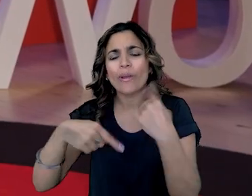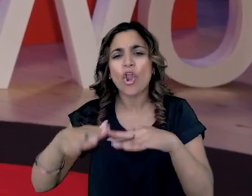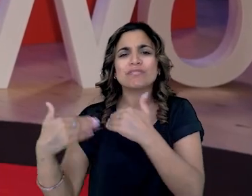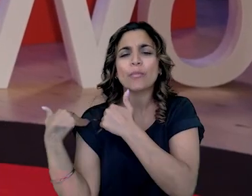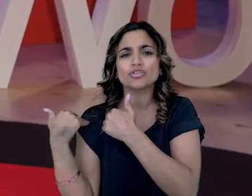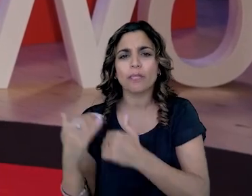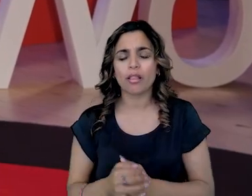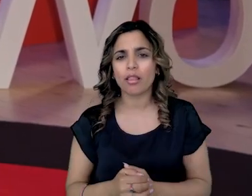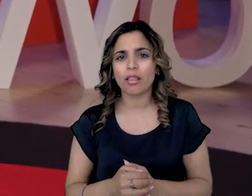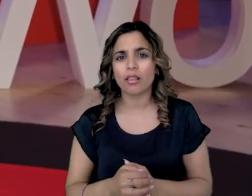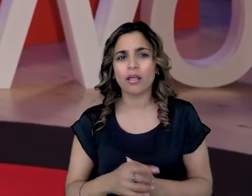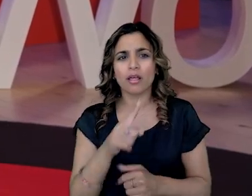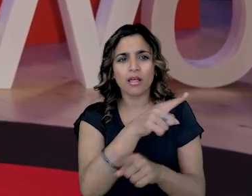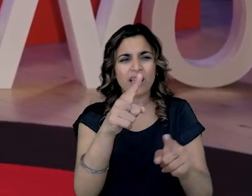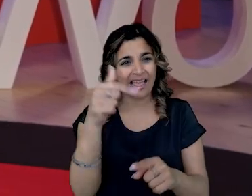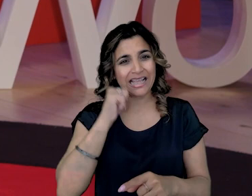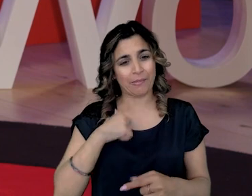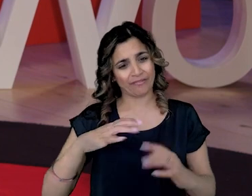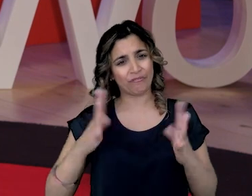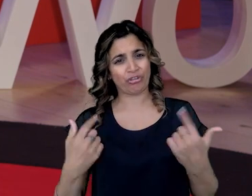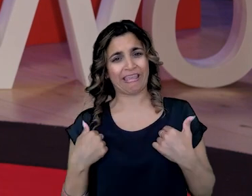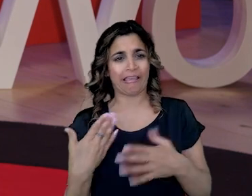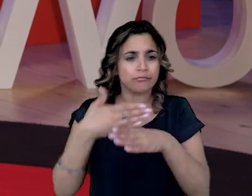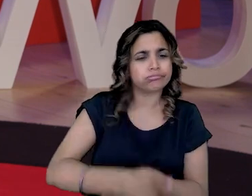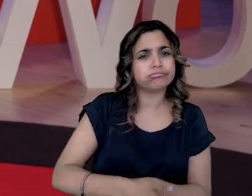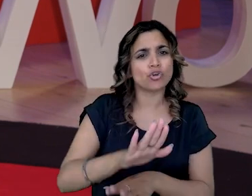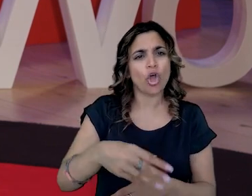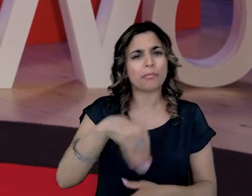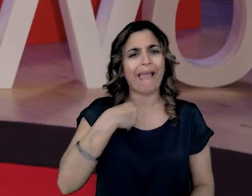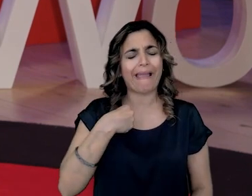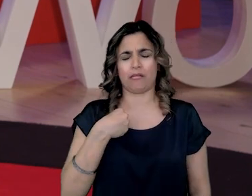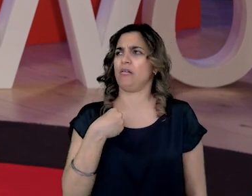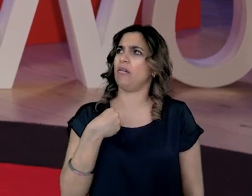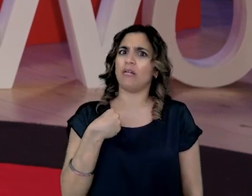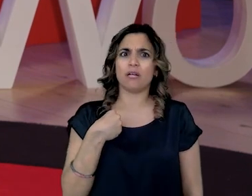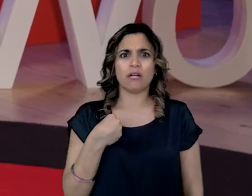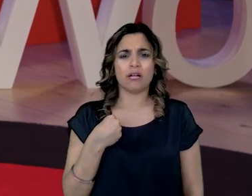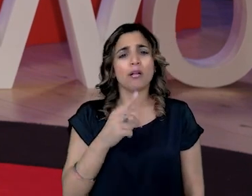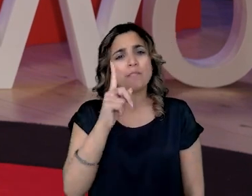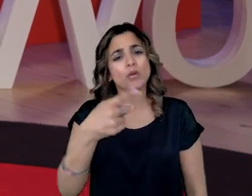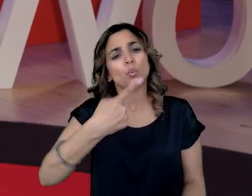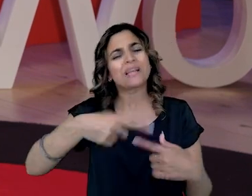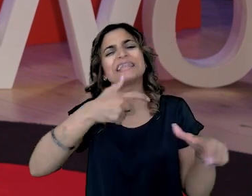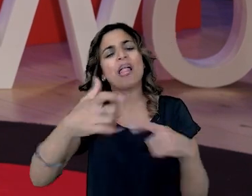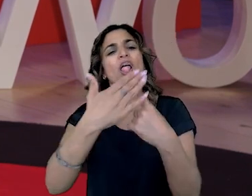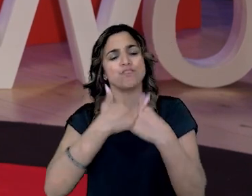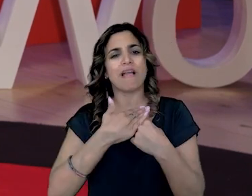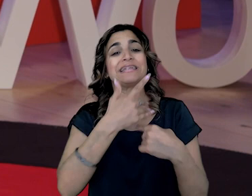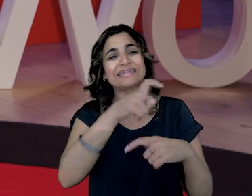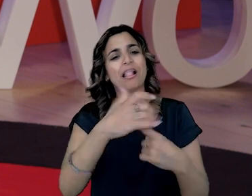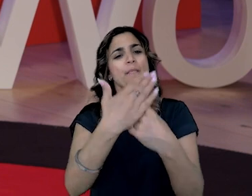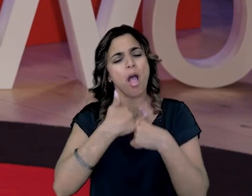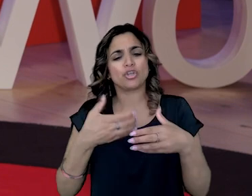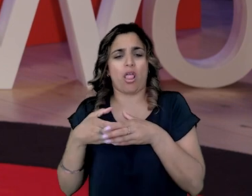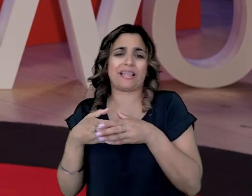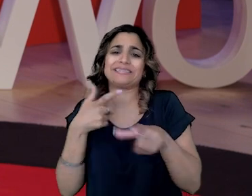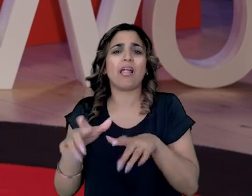and you're lucky if you get paid to do it but guess what we're still oppressed and we're